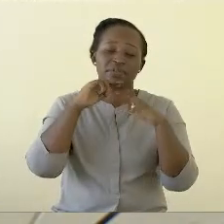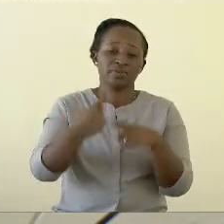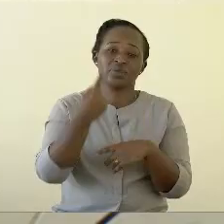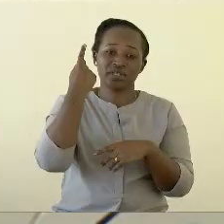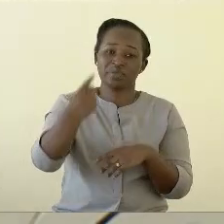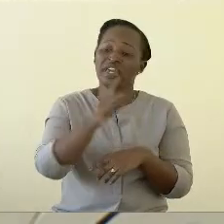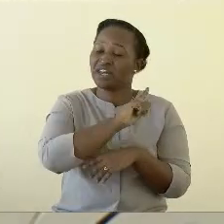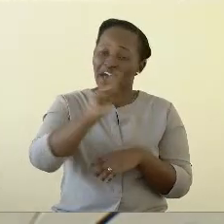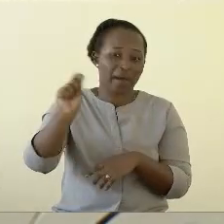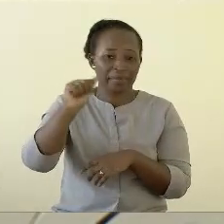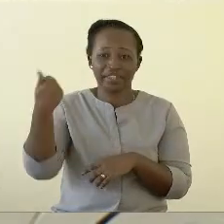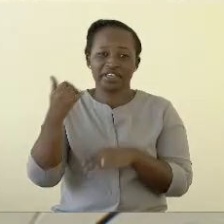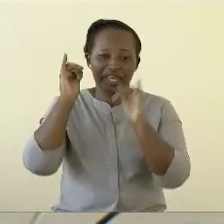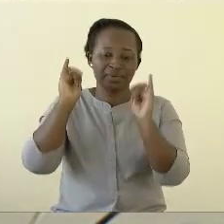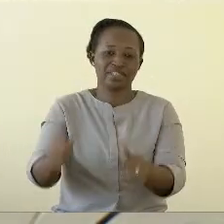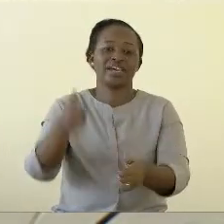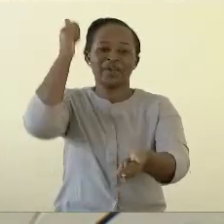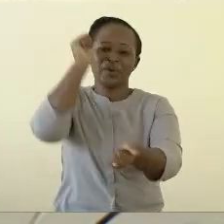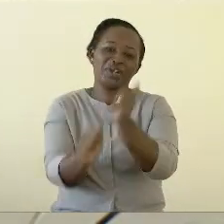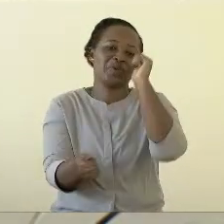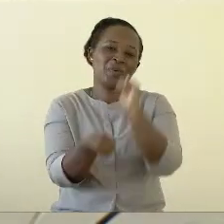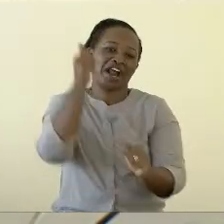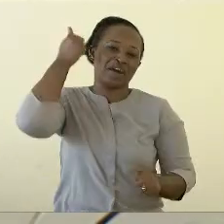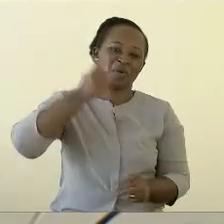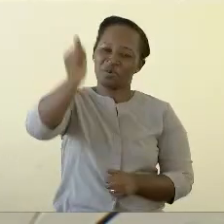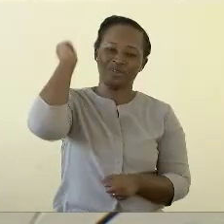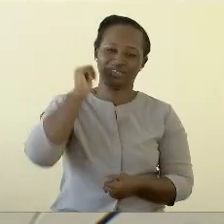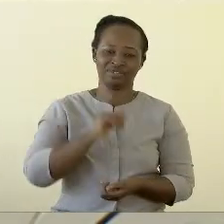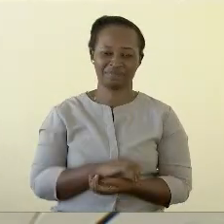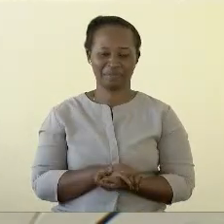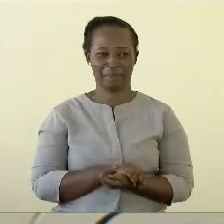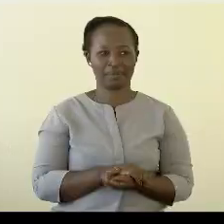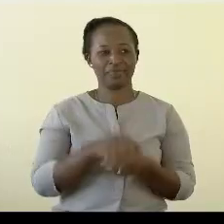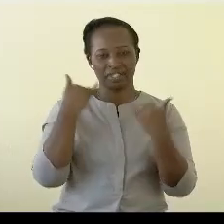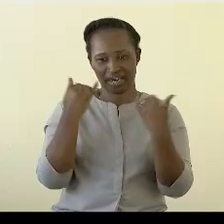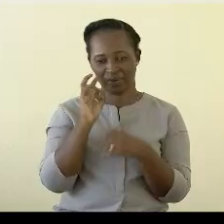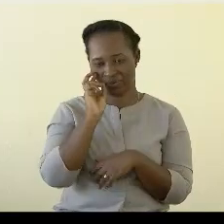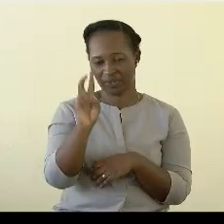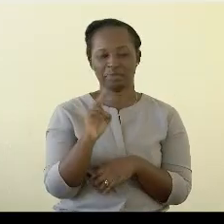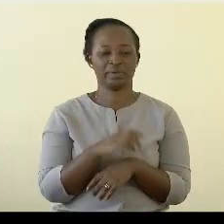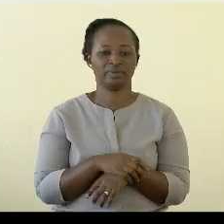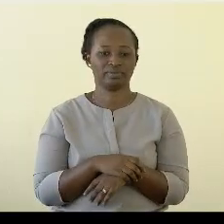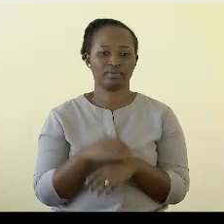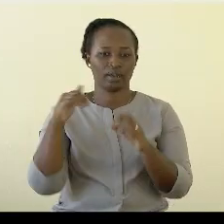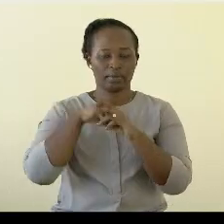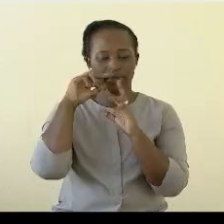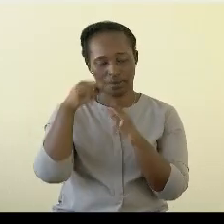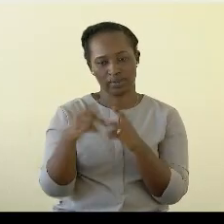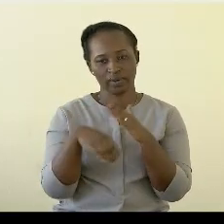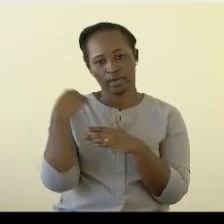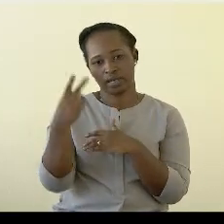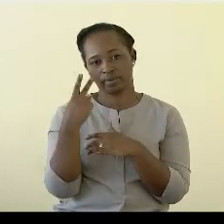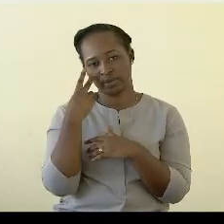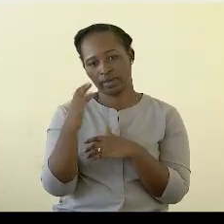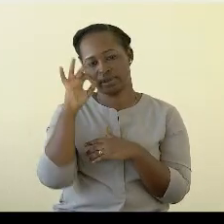bindi ibisigaye urikwacha. So let's check through the responses and check the